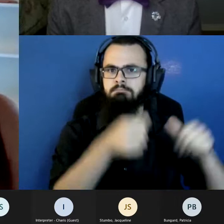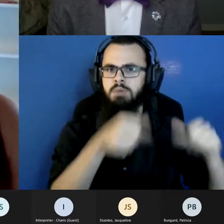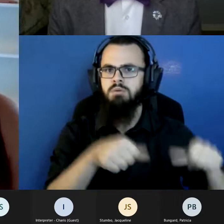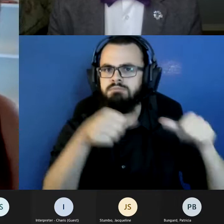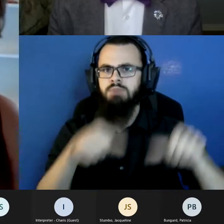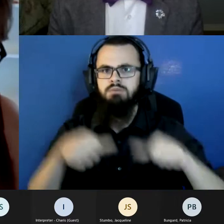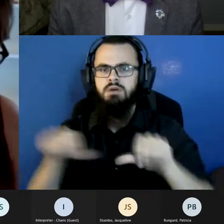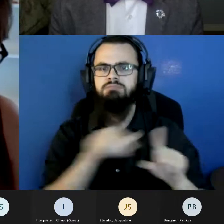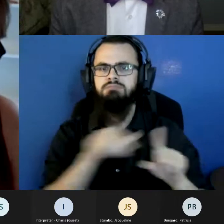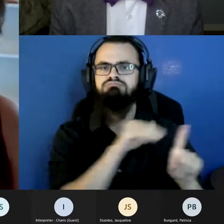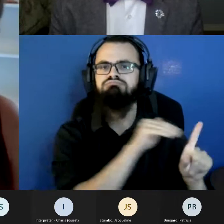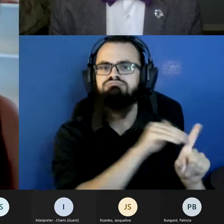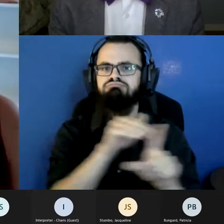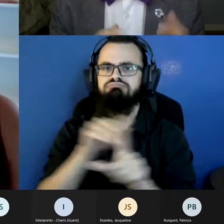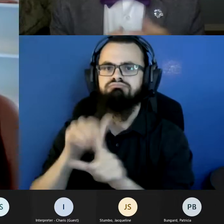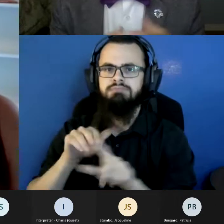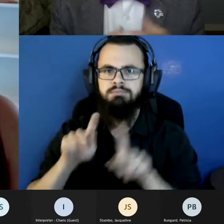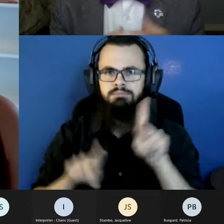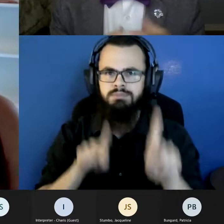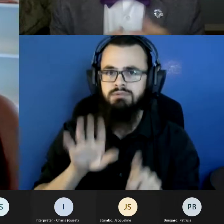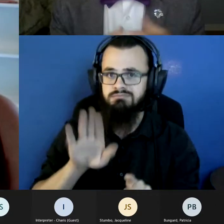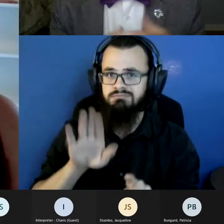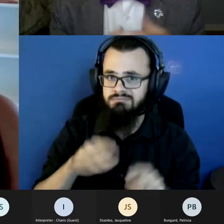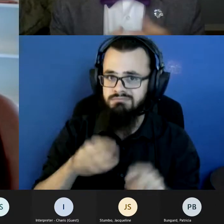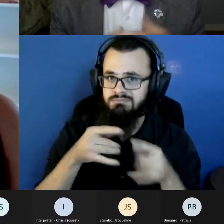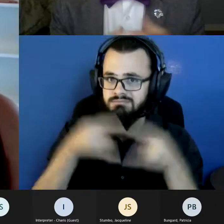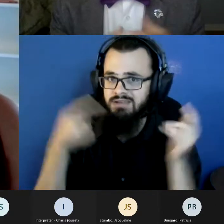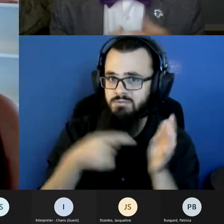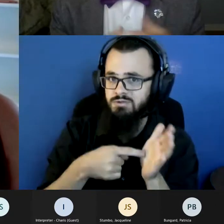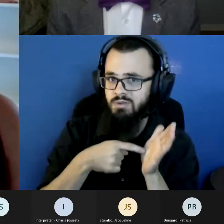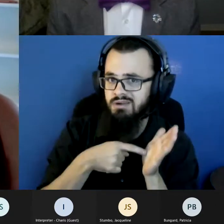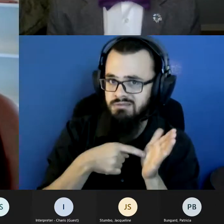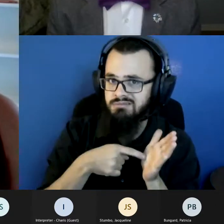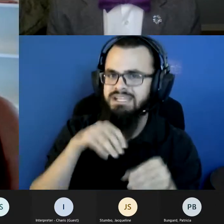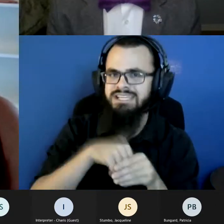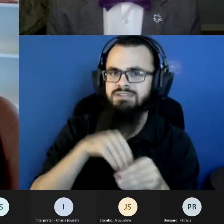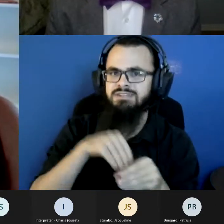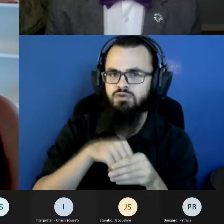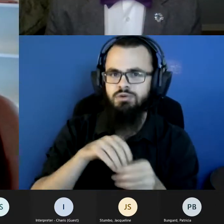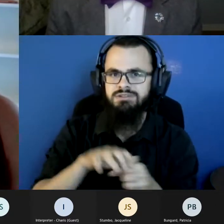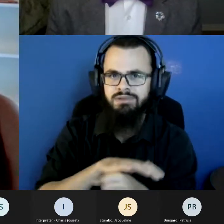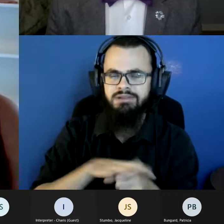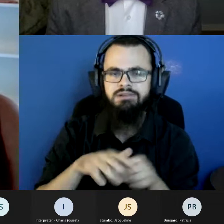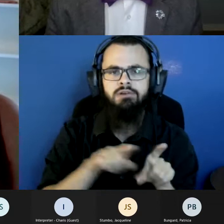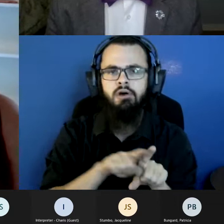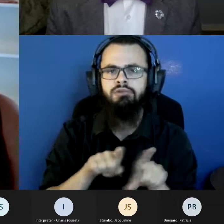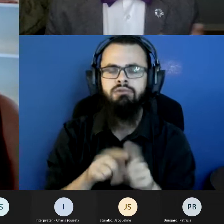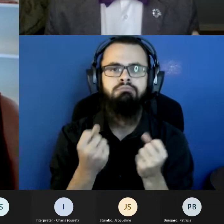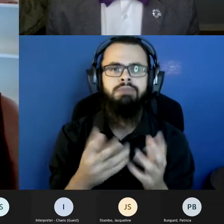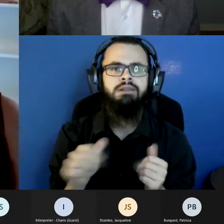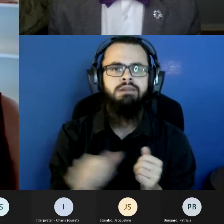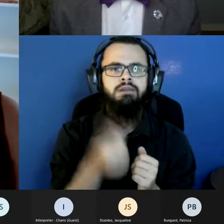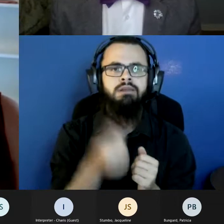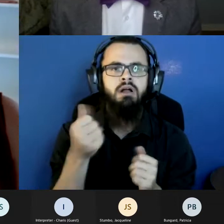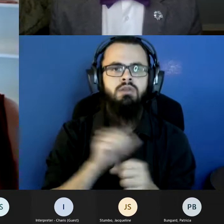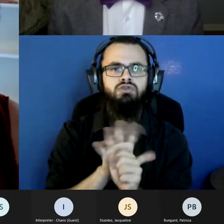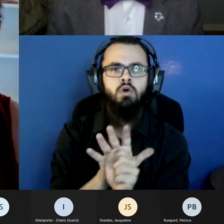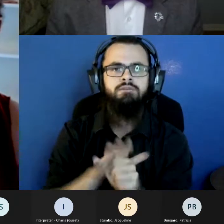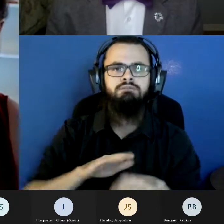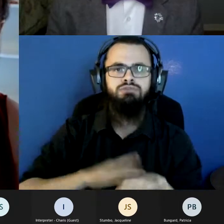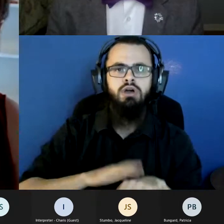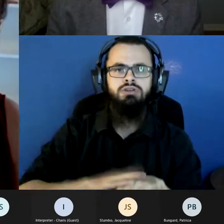indoor spaces, as well as a number of the other COVID precautions that we're taking. And so there's a link